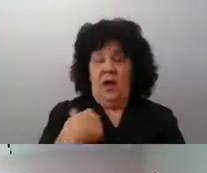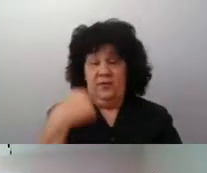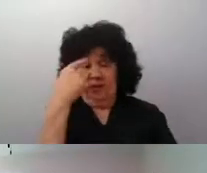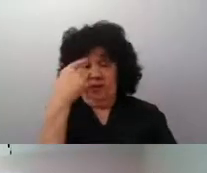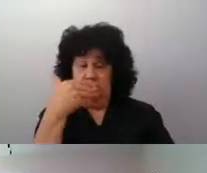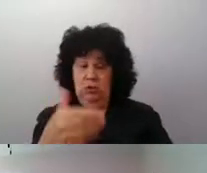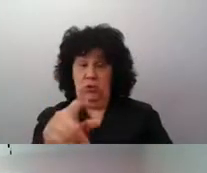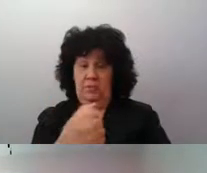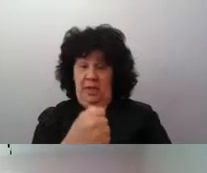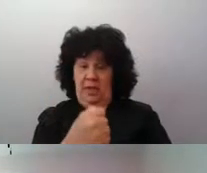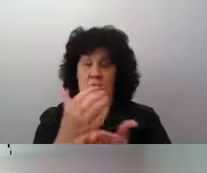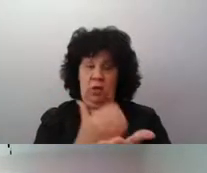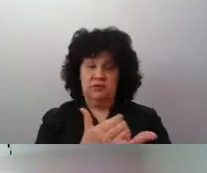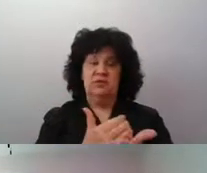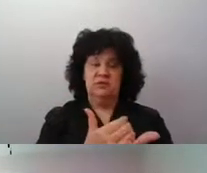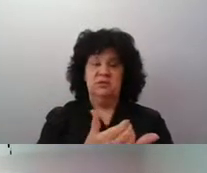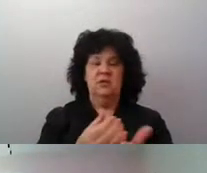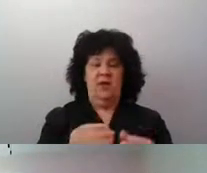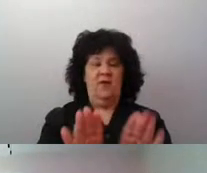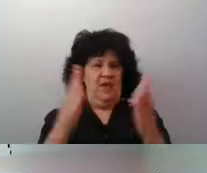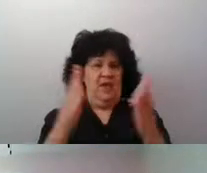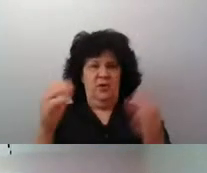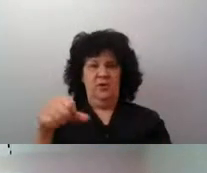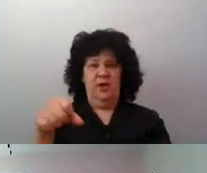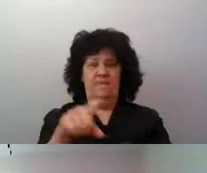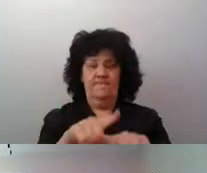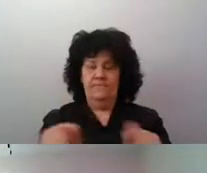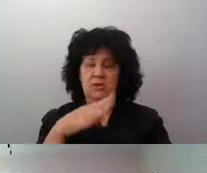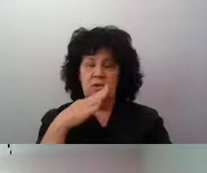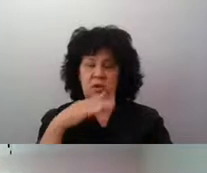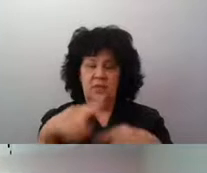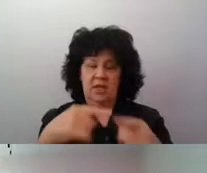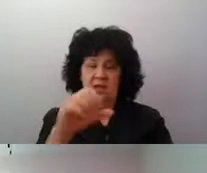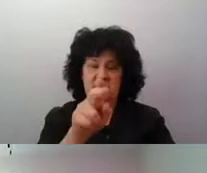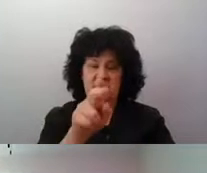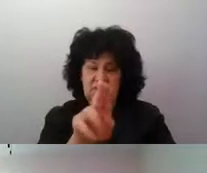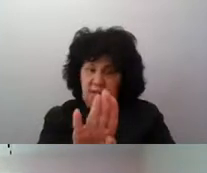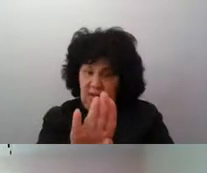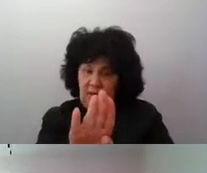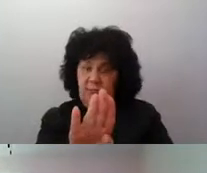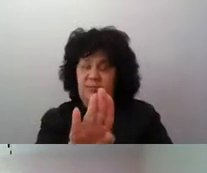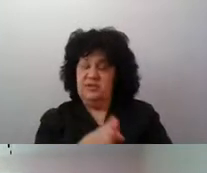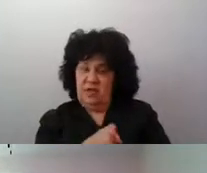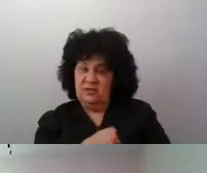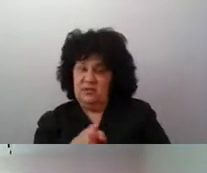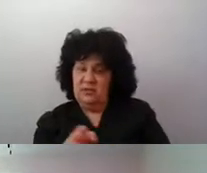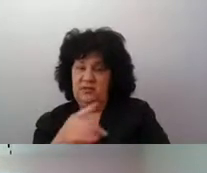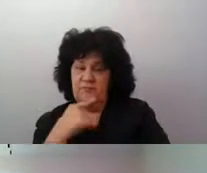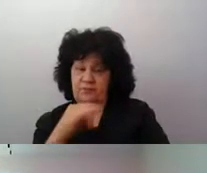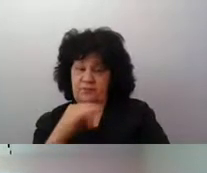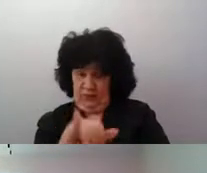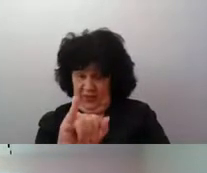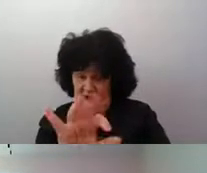course available, but what you've done, particularly when you talk about the subspecialties, is we're suggesting that if people are